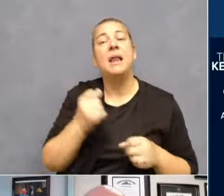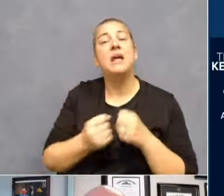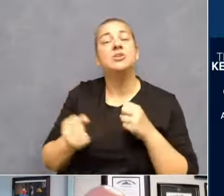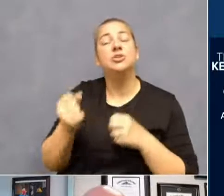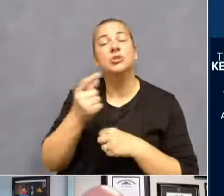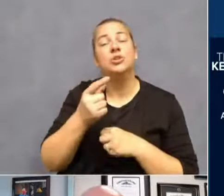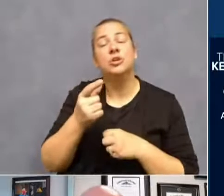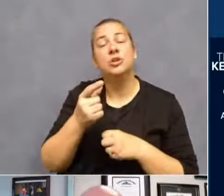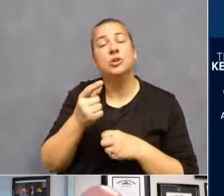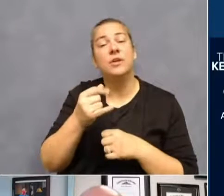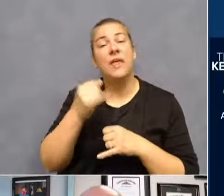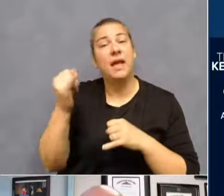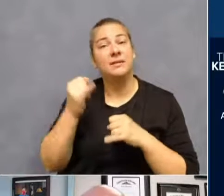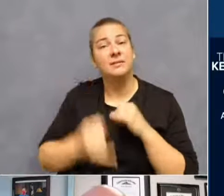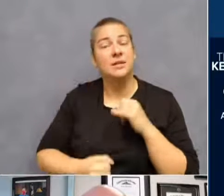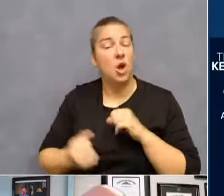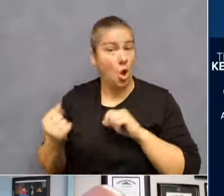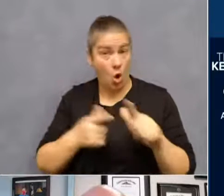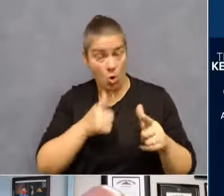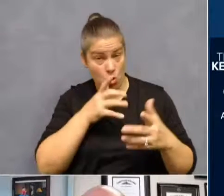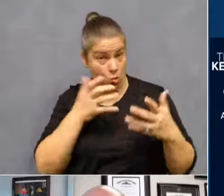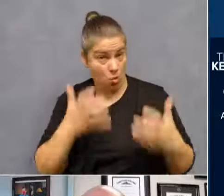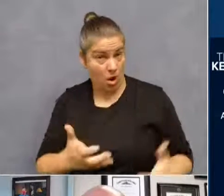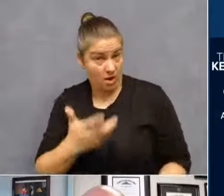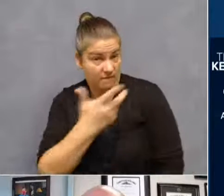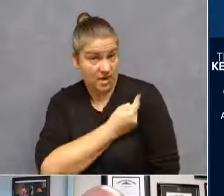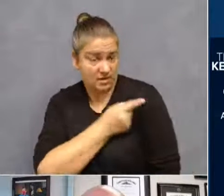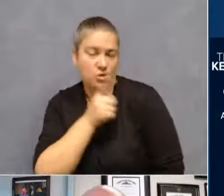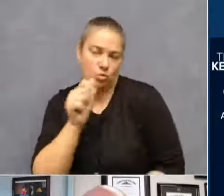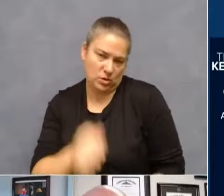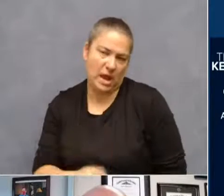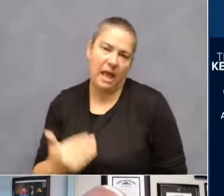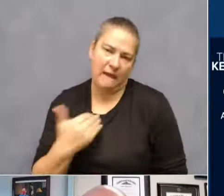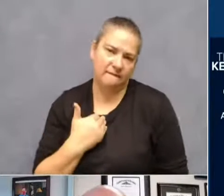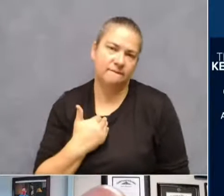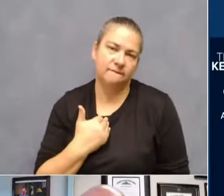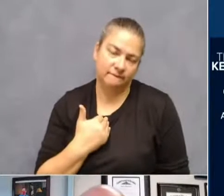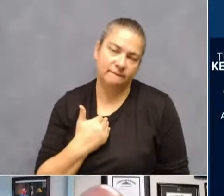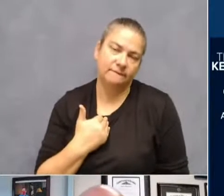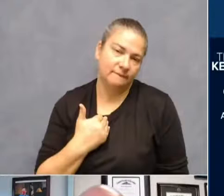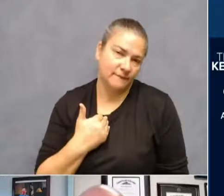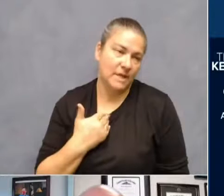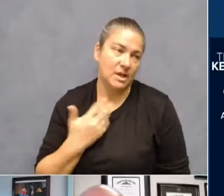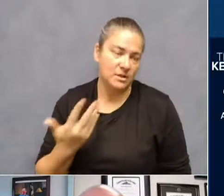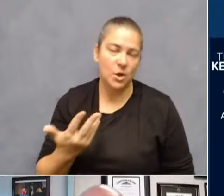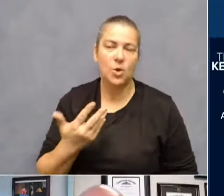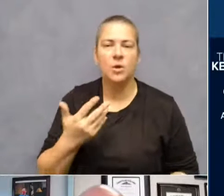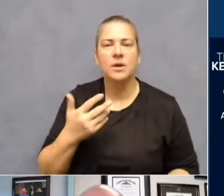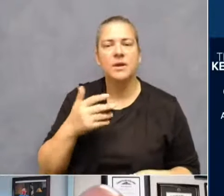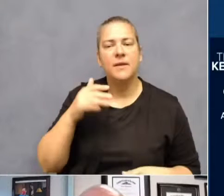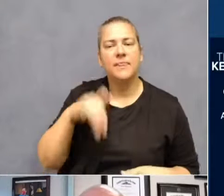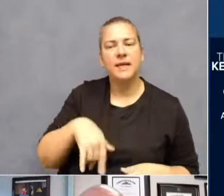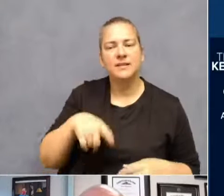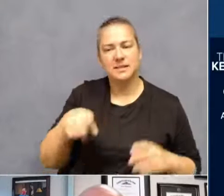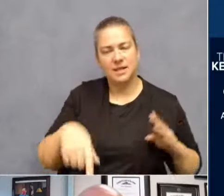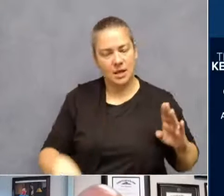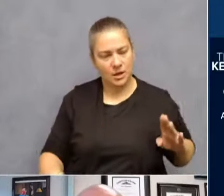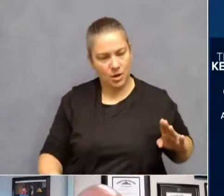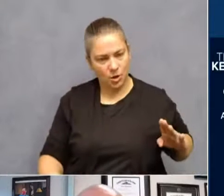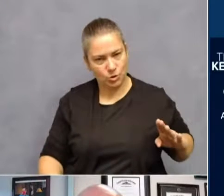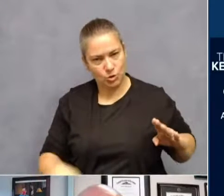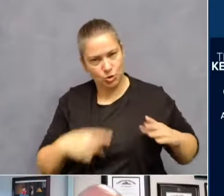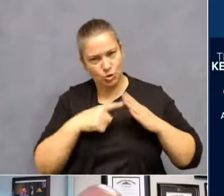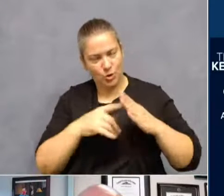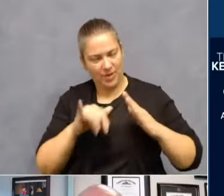wanted a vaccine will have had the chance to have a vaccine. So this is showing the slope of this line, how it will increase quickly